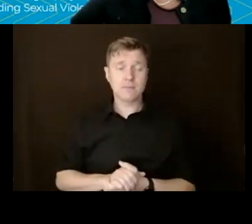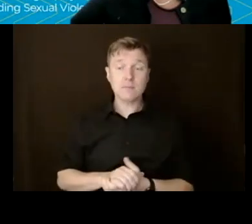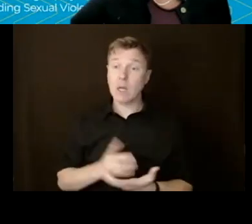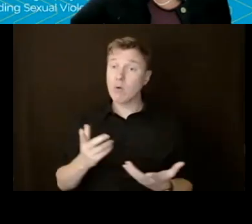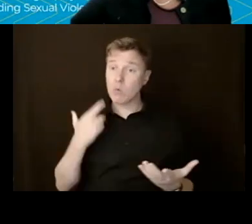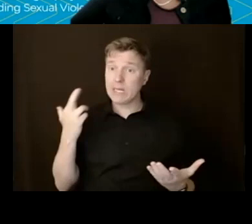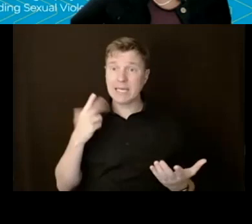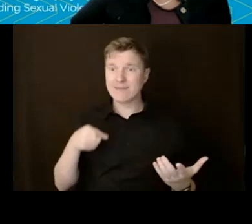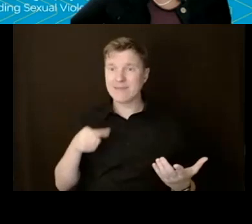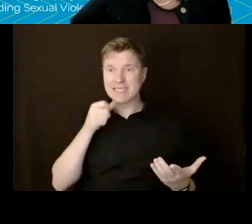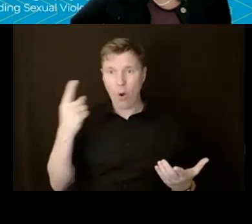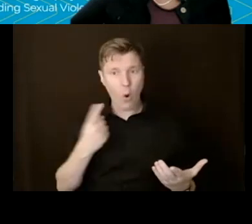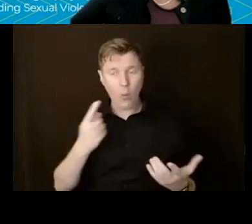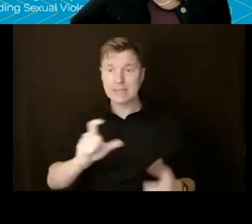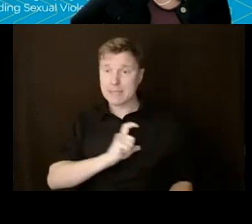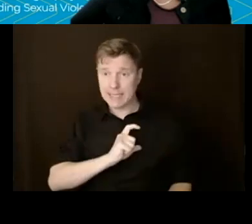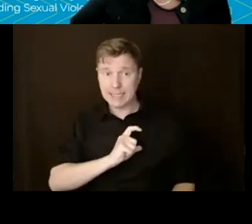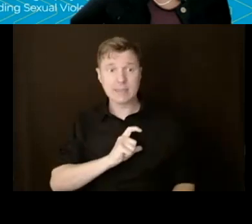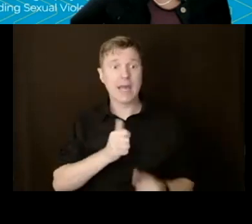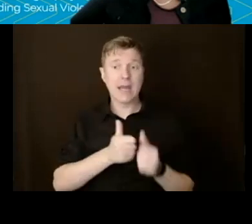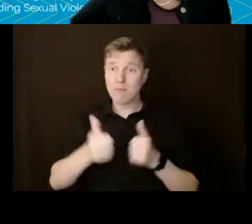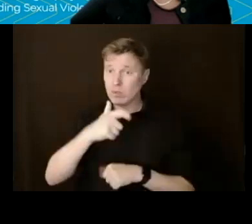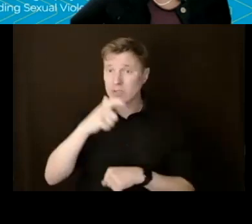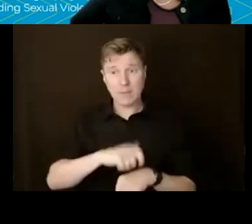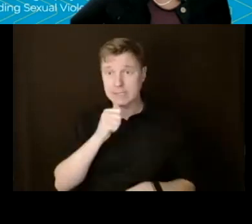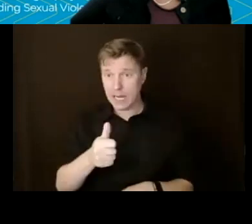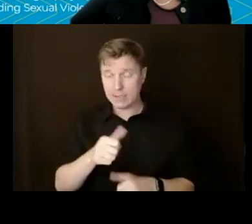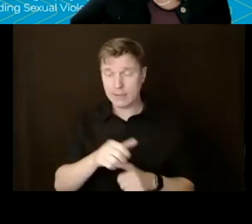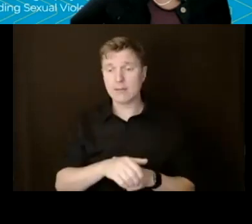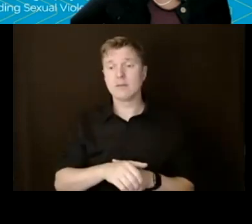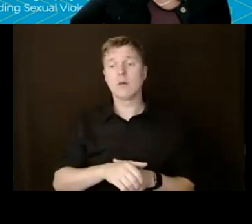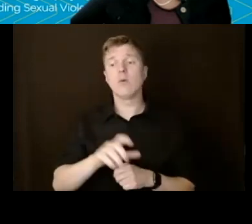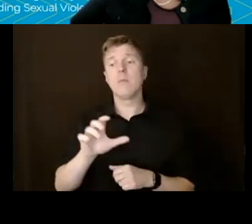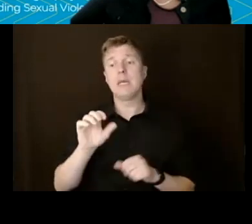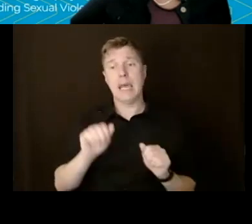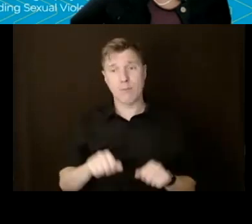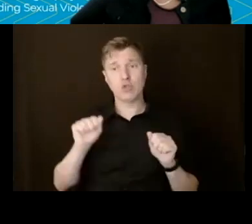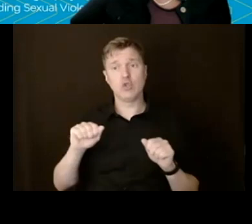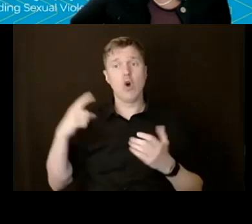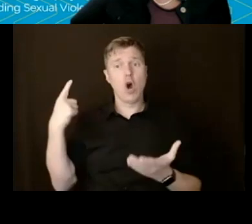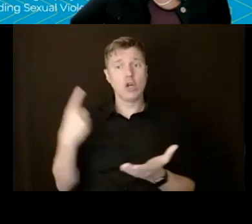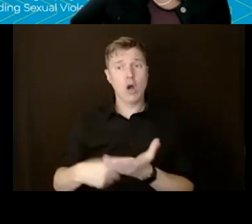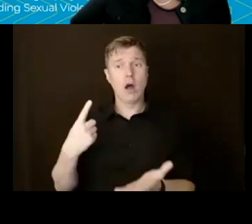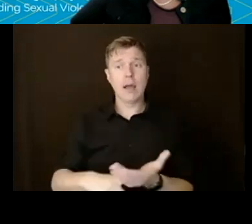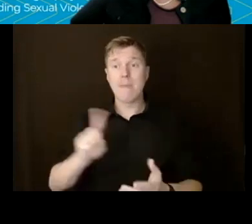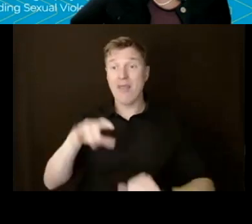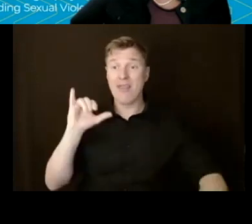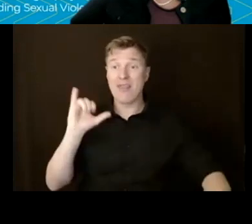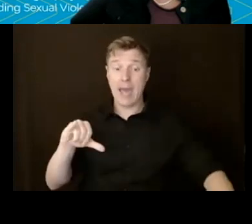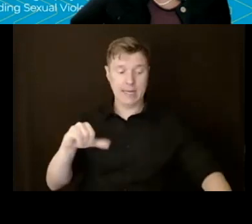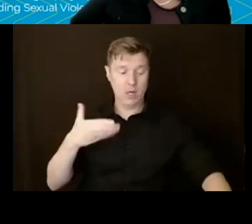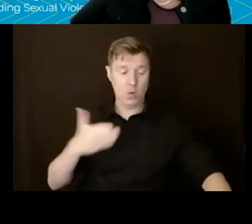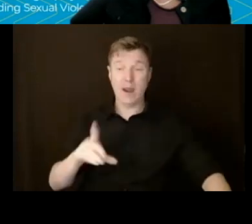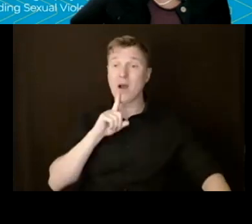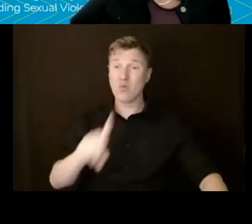isn't always police. And quite frankly, most of the time it's not. And so being able to talk about that in a way, again, that leans into